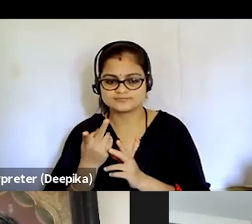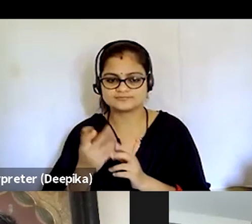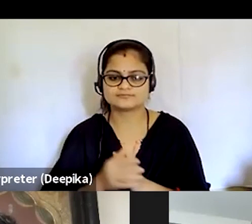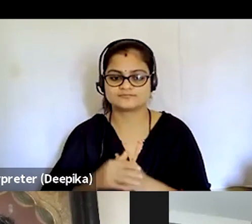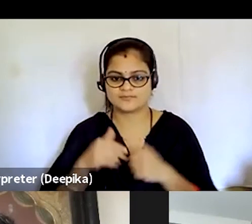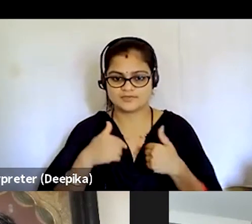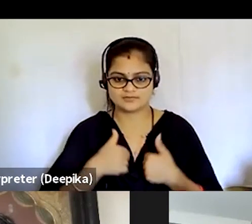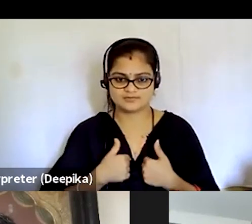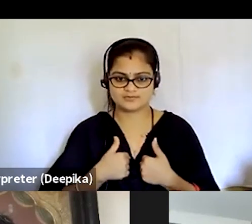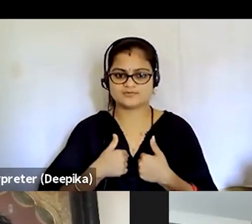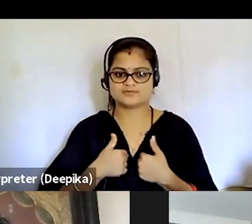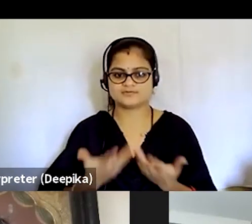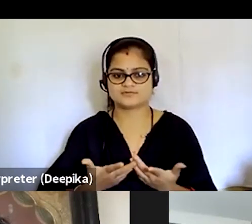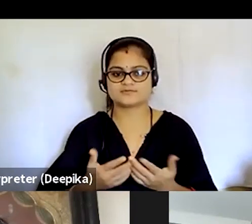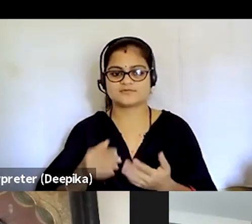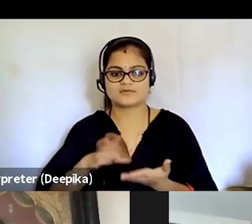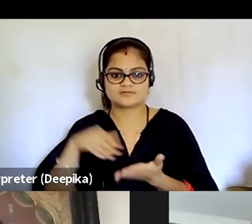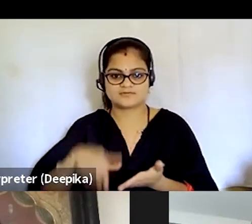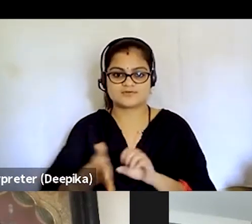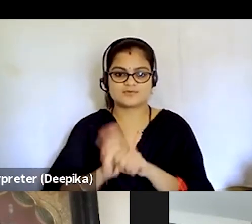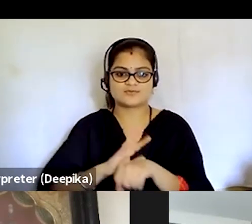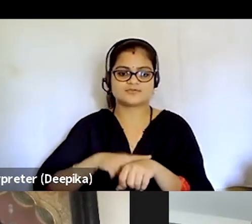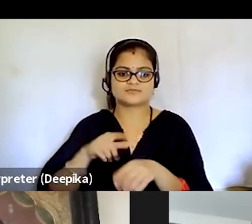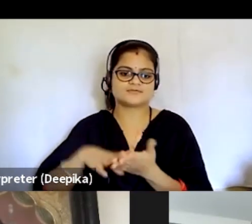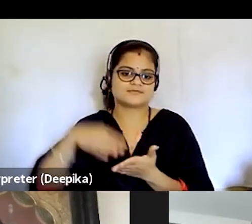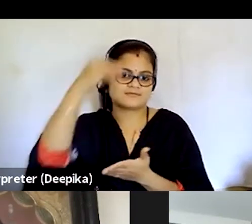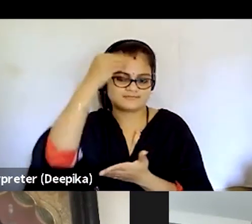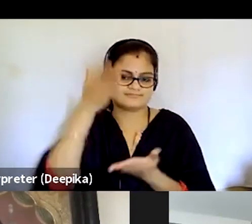for me has been the biggest learning out of this COVID thing,